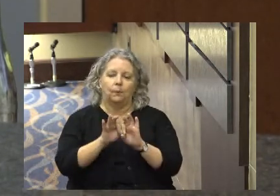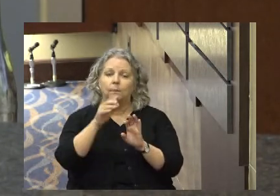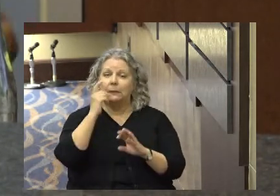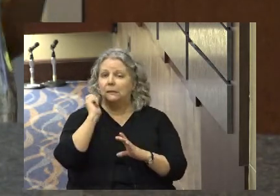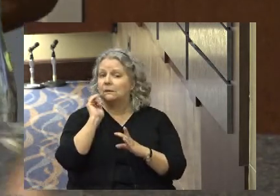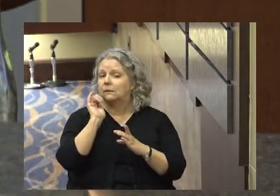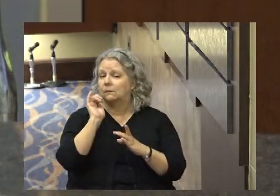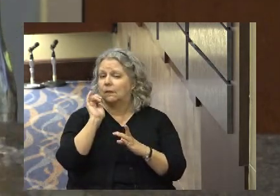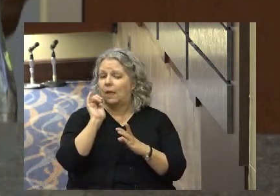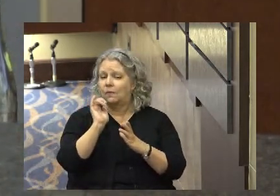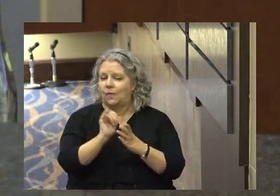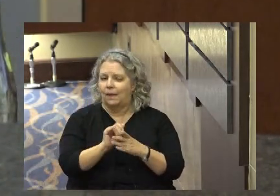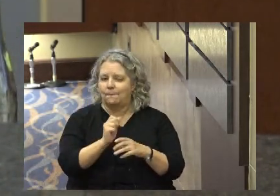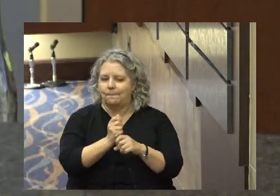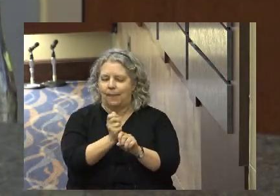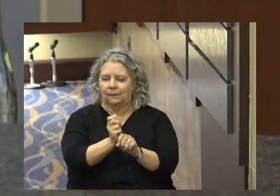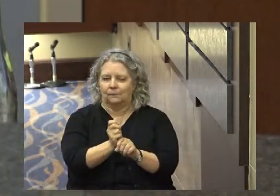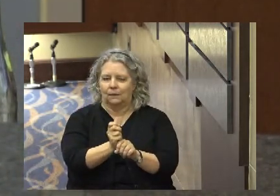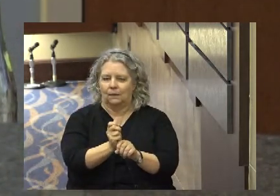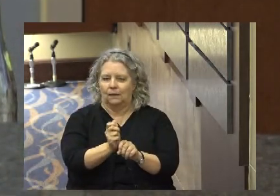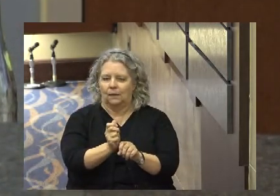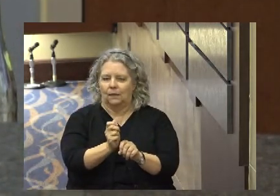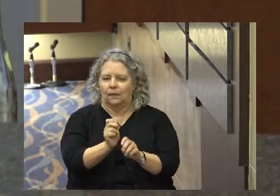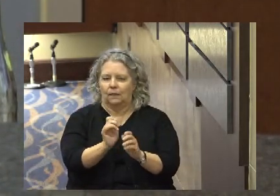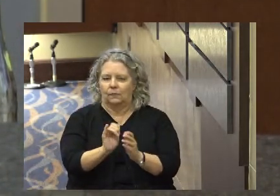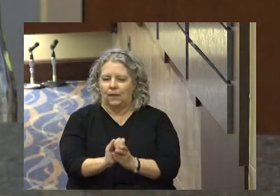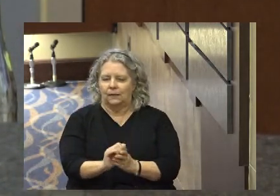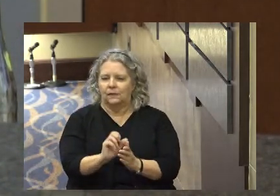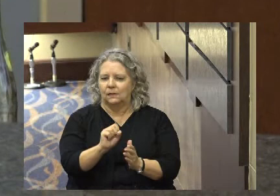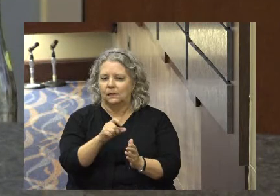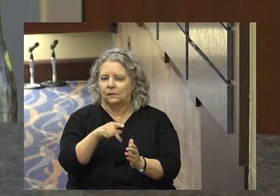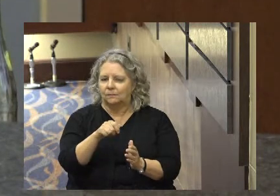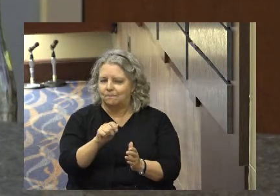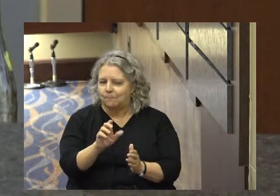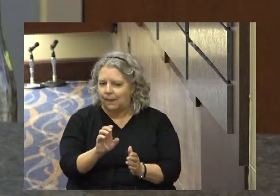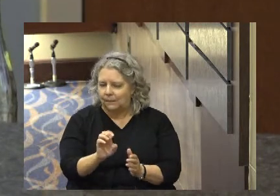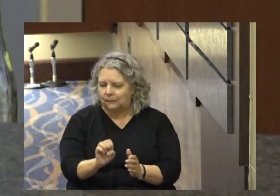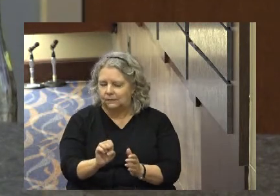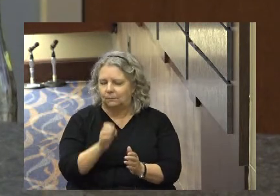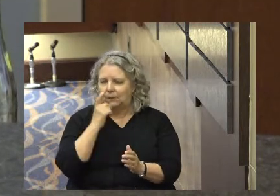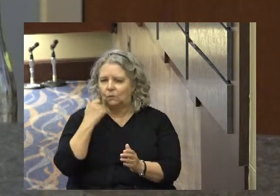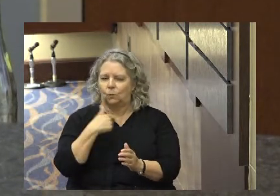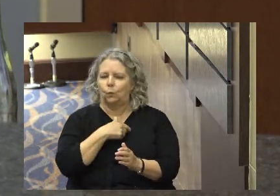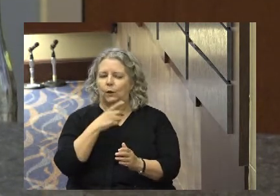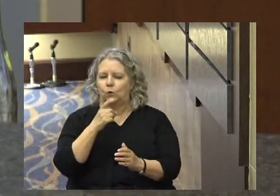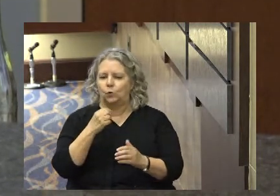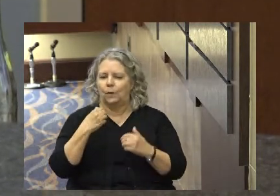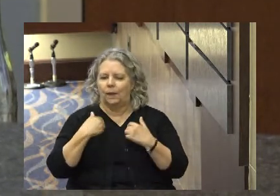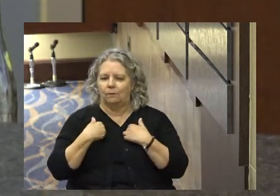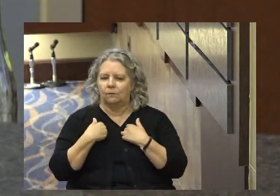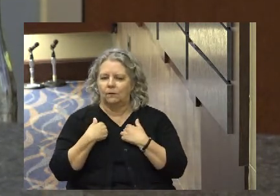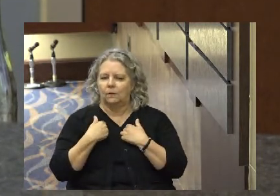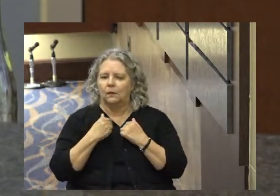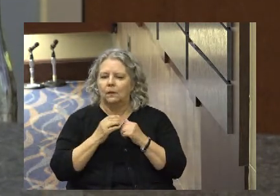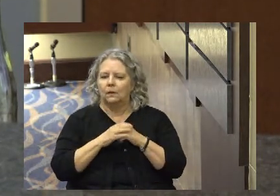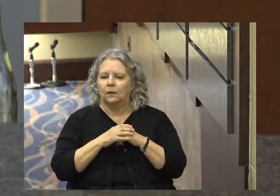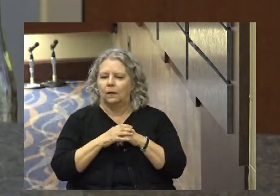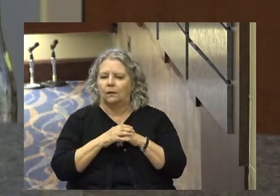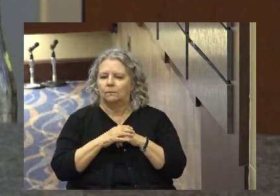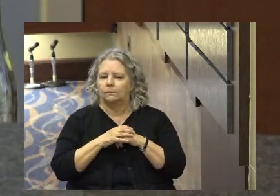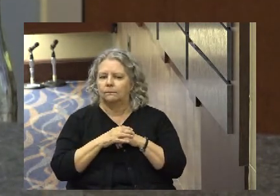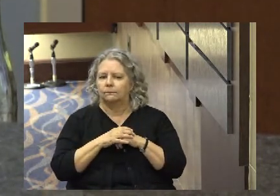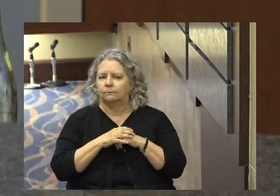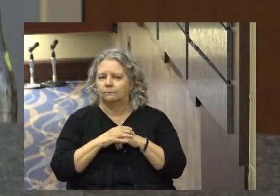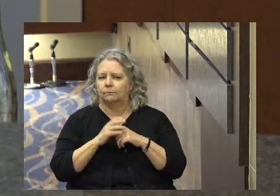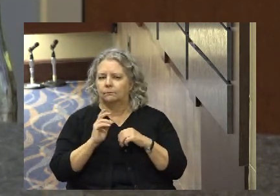makes space welcoming. Because we do have people who are pedestrians, and we do have people that that's the way that